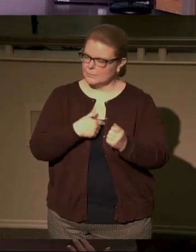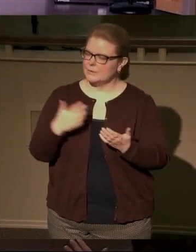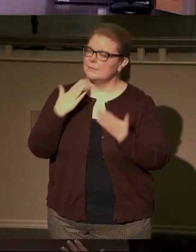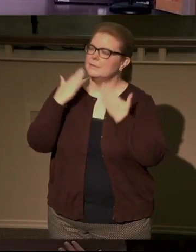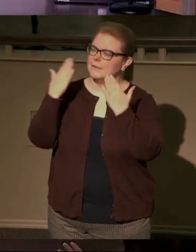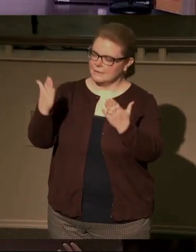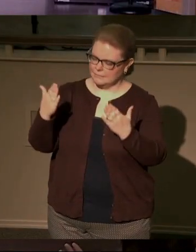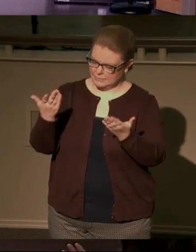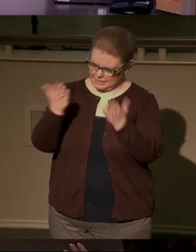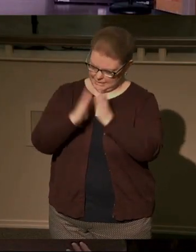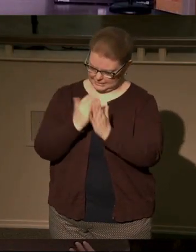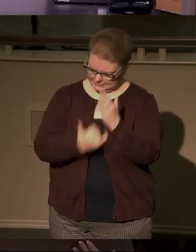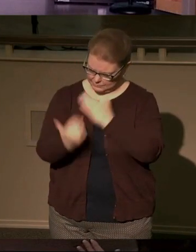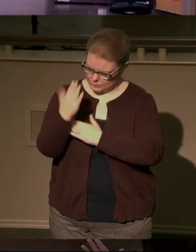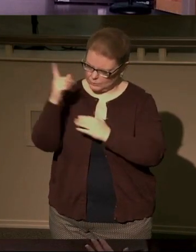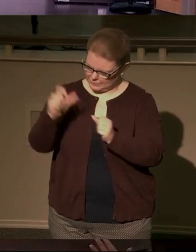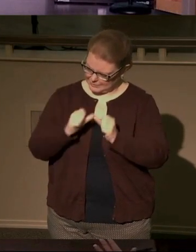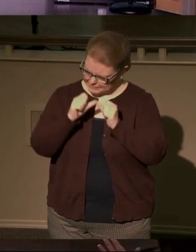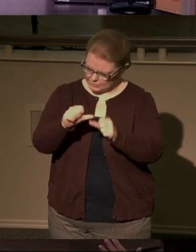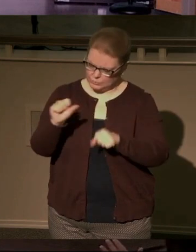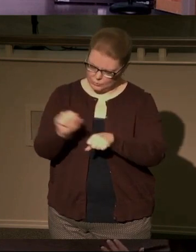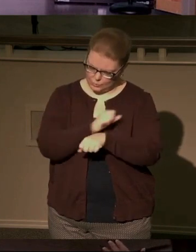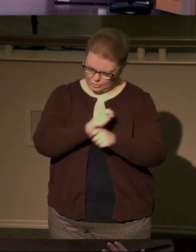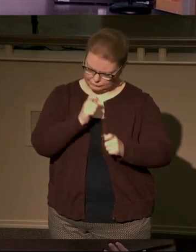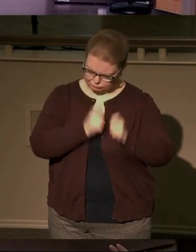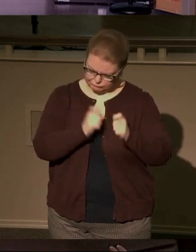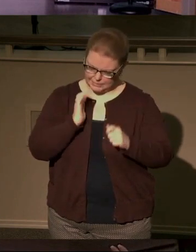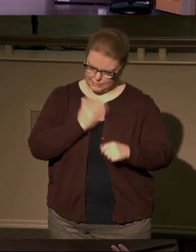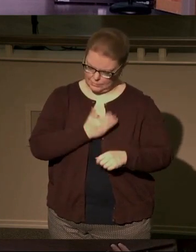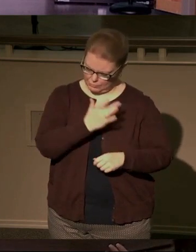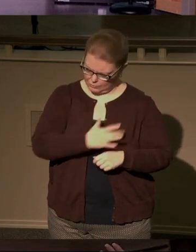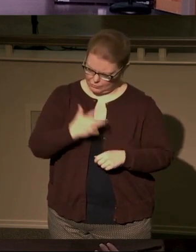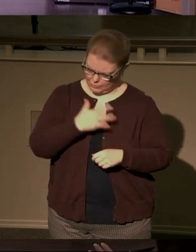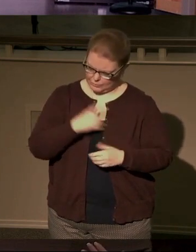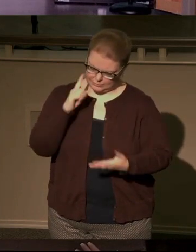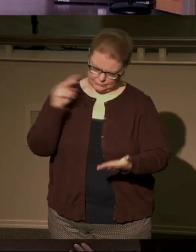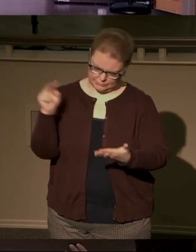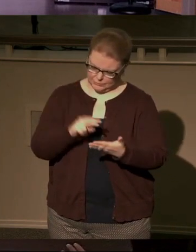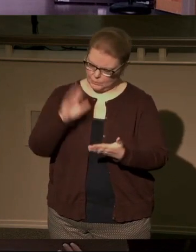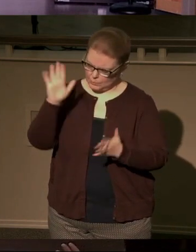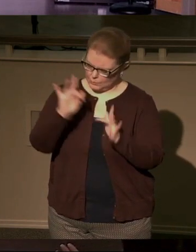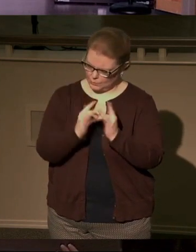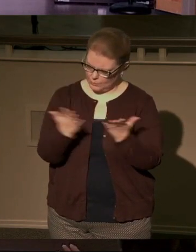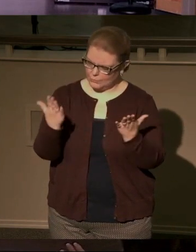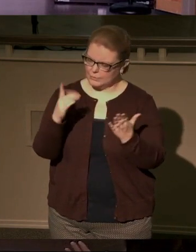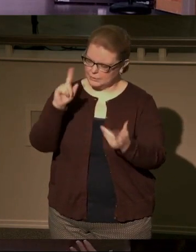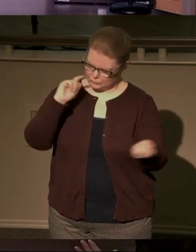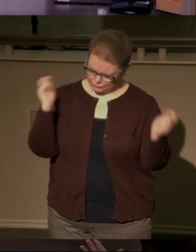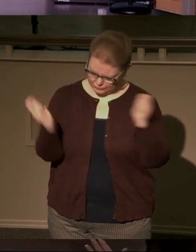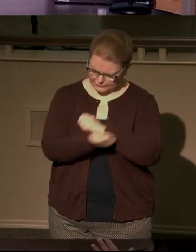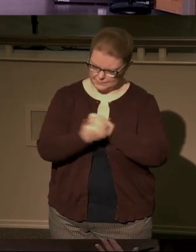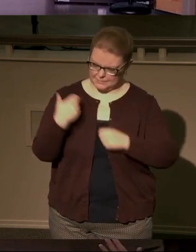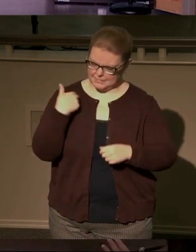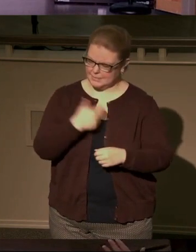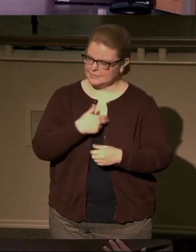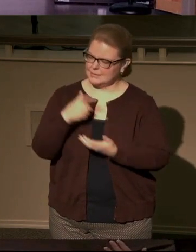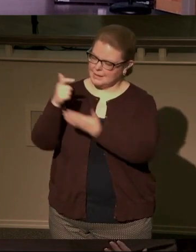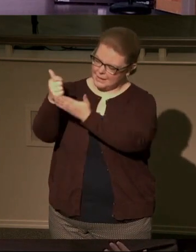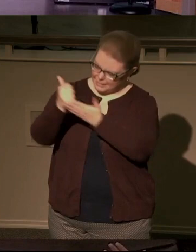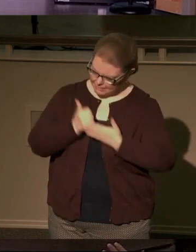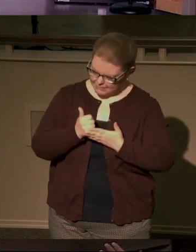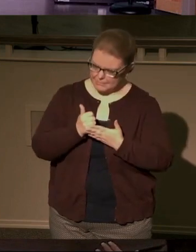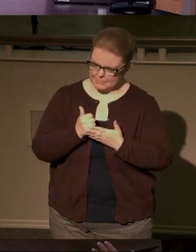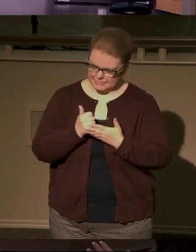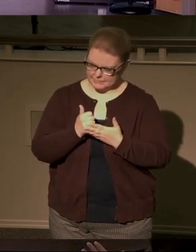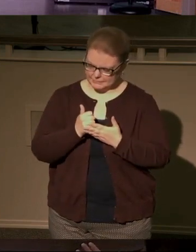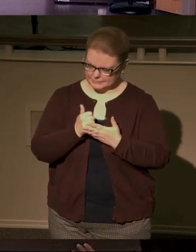this morning that you would continue your work in our hearts as we turn to your word. Transform us and help us and give us